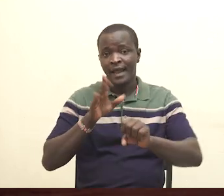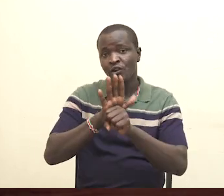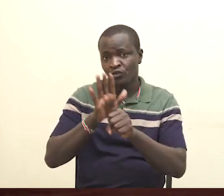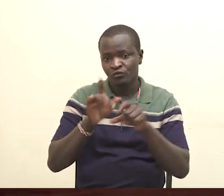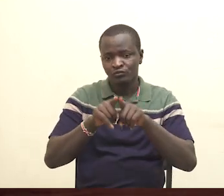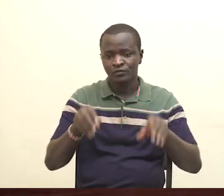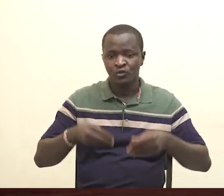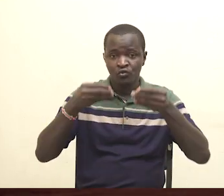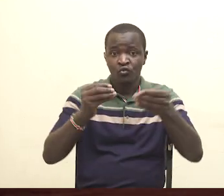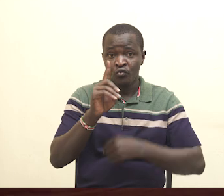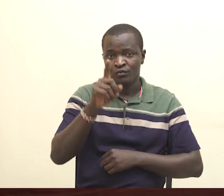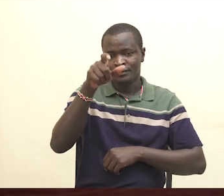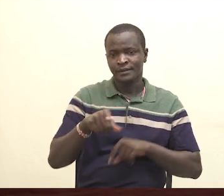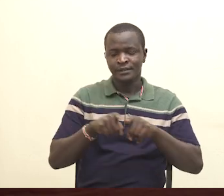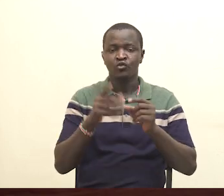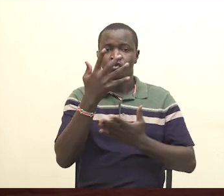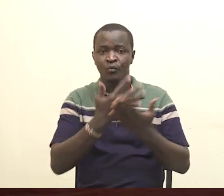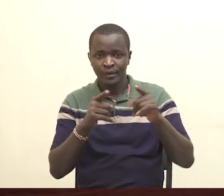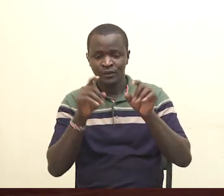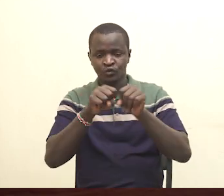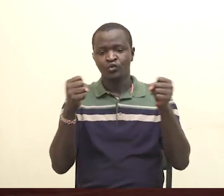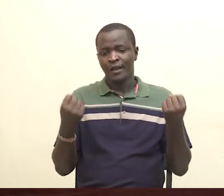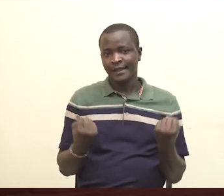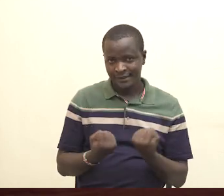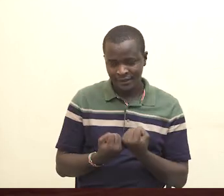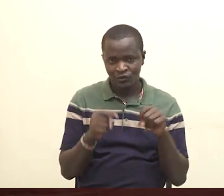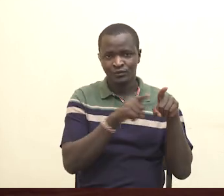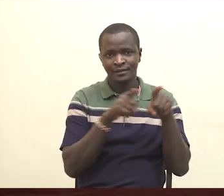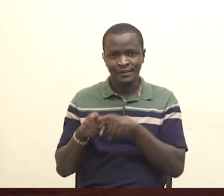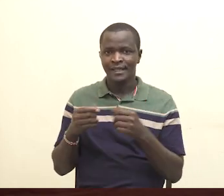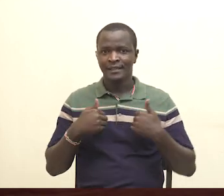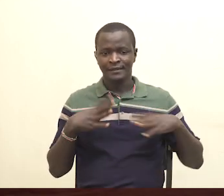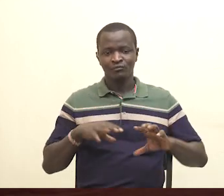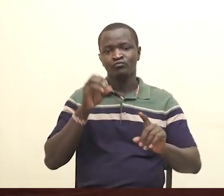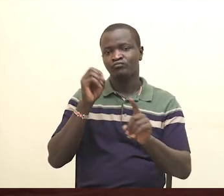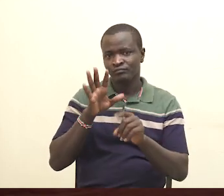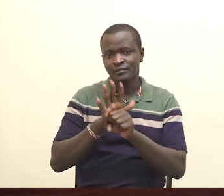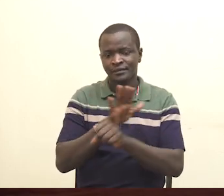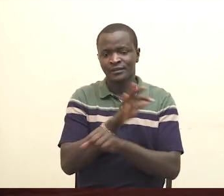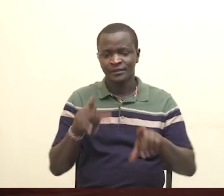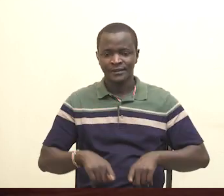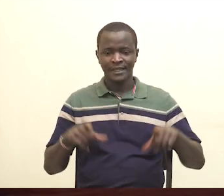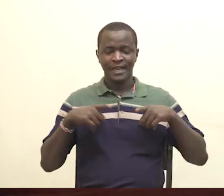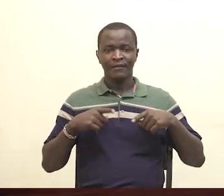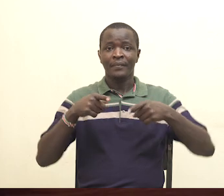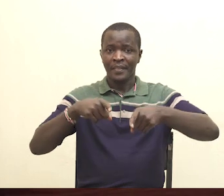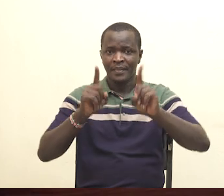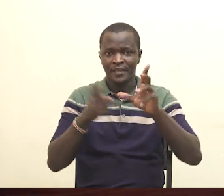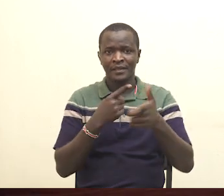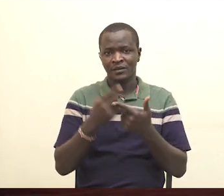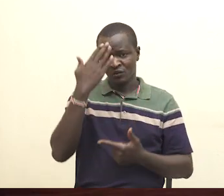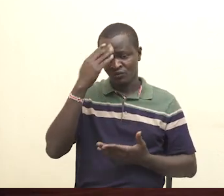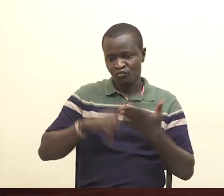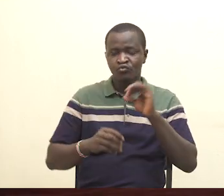impact. One, in the society. Also, it has also impacted the people living with disability themselves to be able